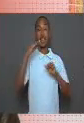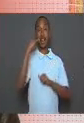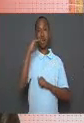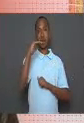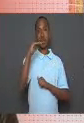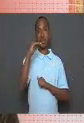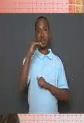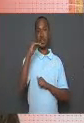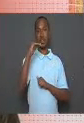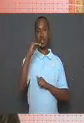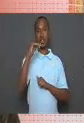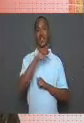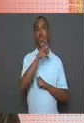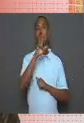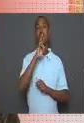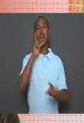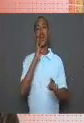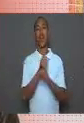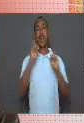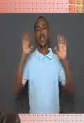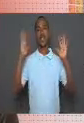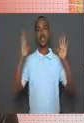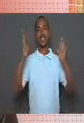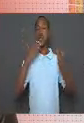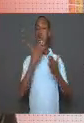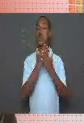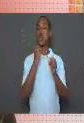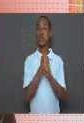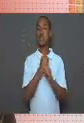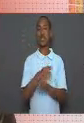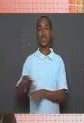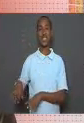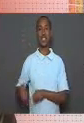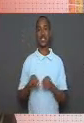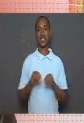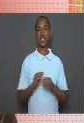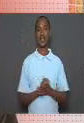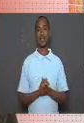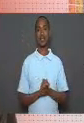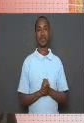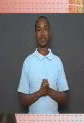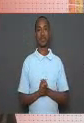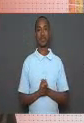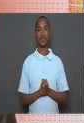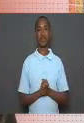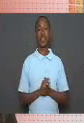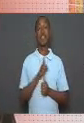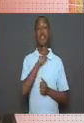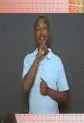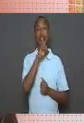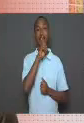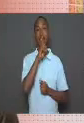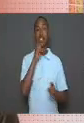amount, then you are correct. Good job, students. In fact,